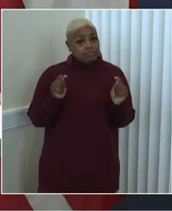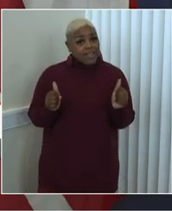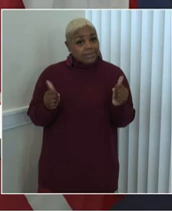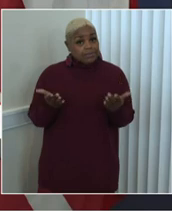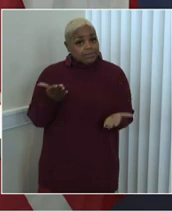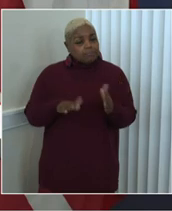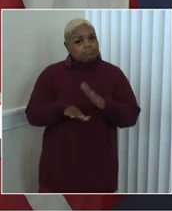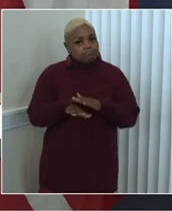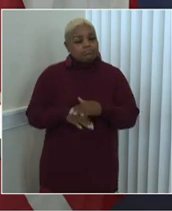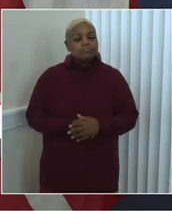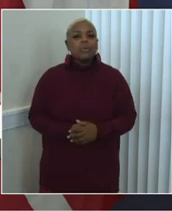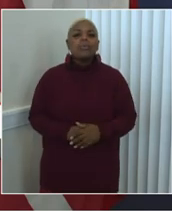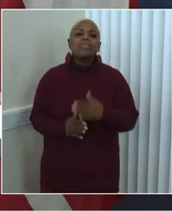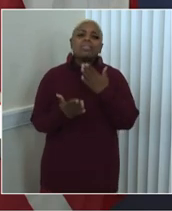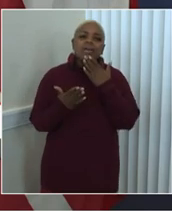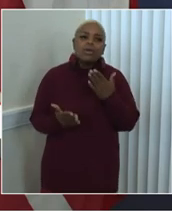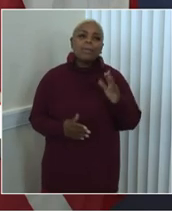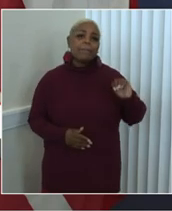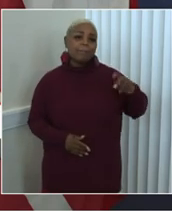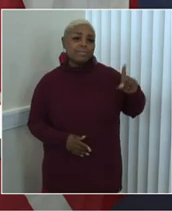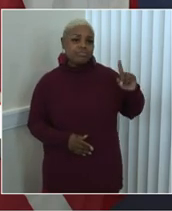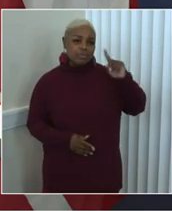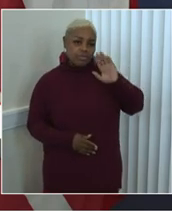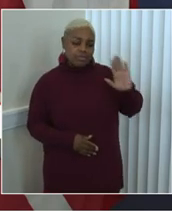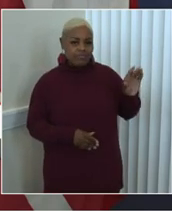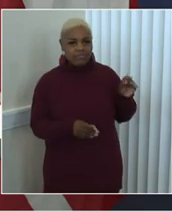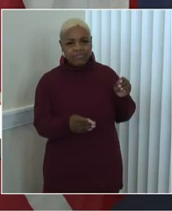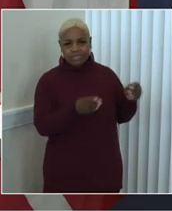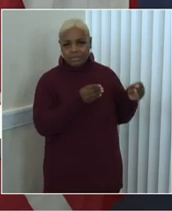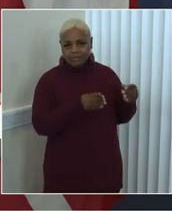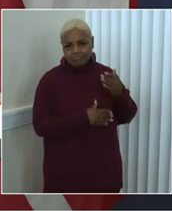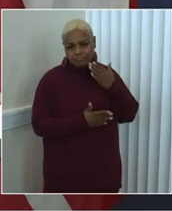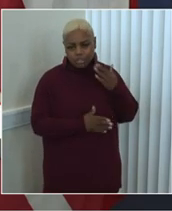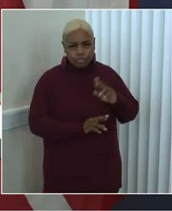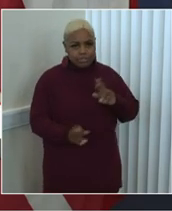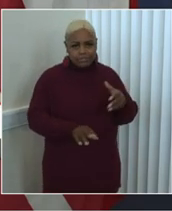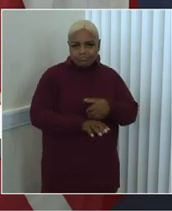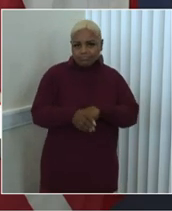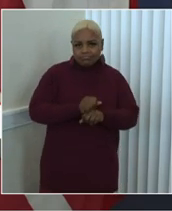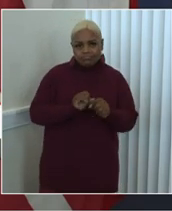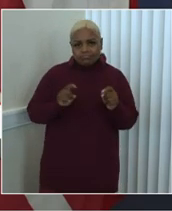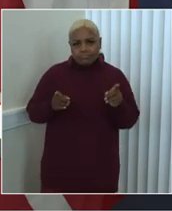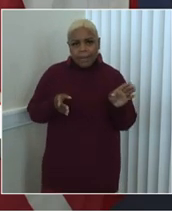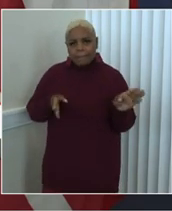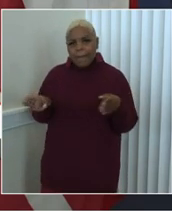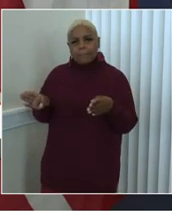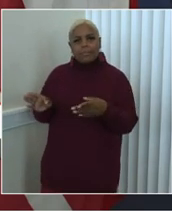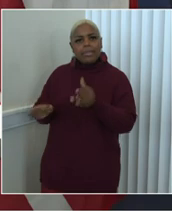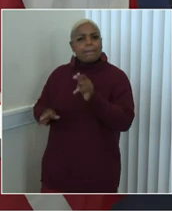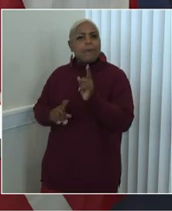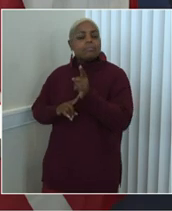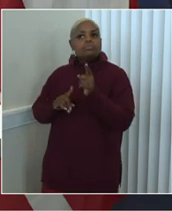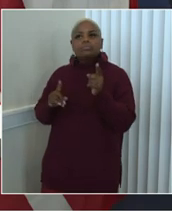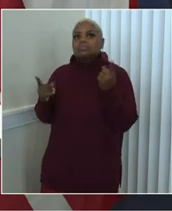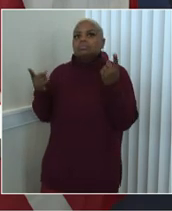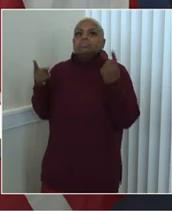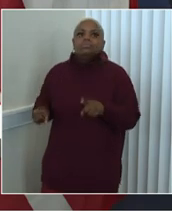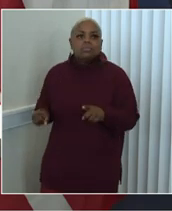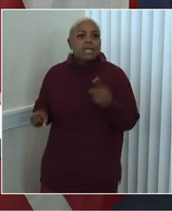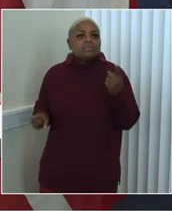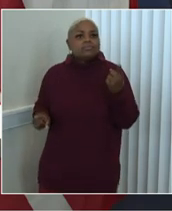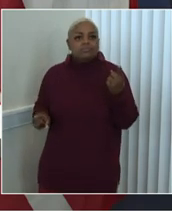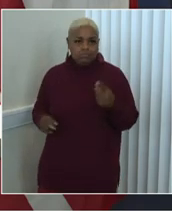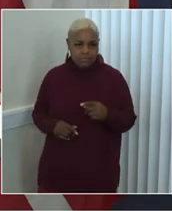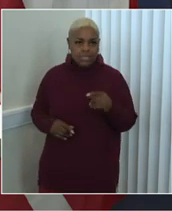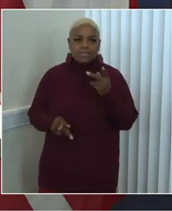Department for also being very flexible and ready to pivot on a moment's notice to keep the city and the inaugural activities safe.